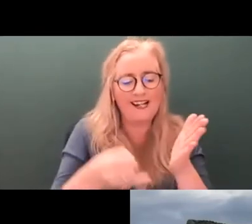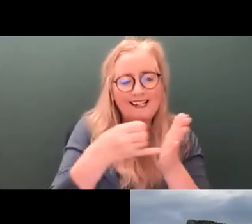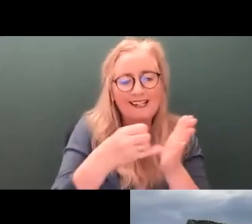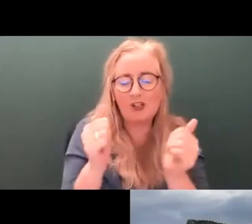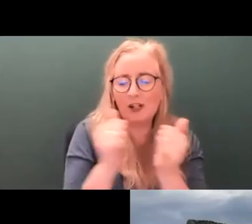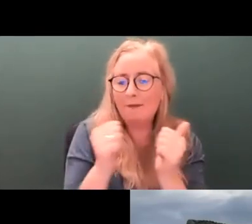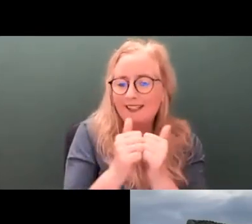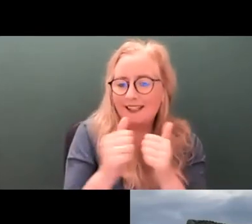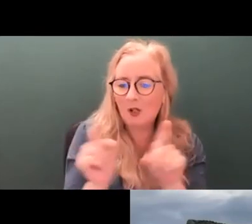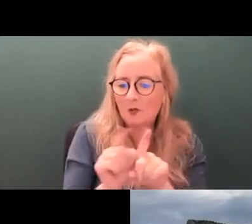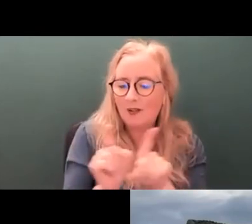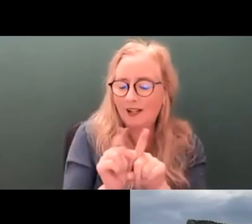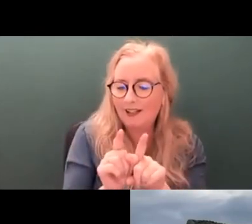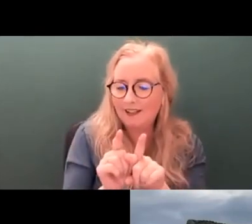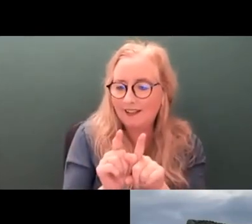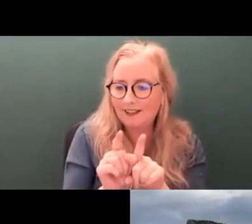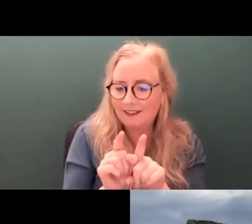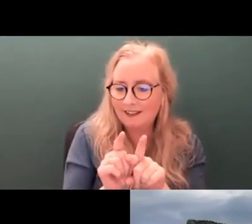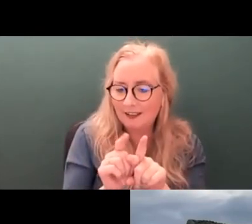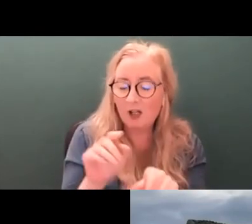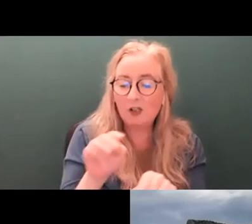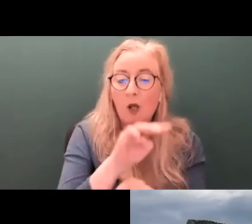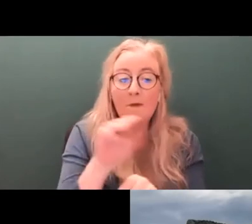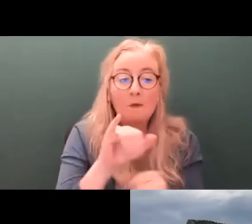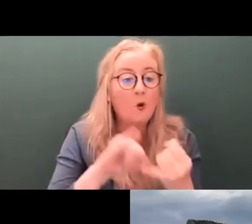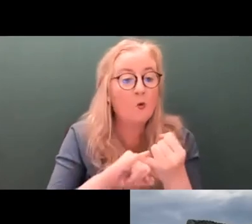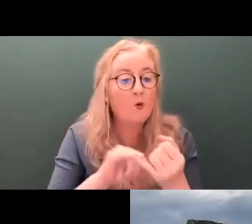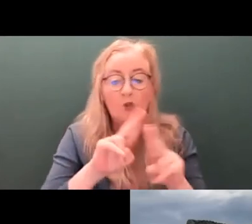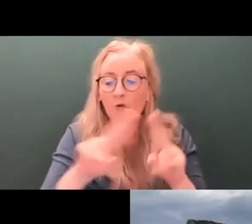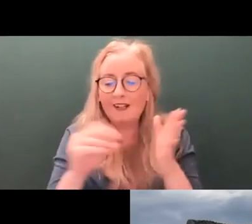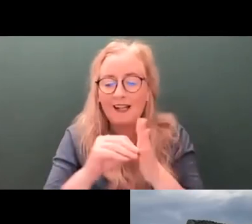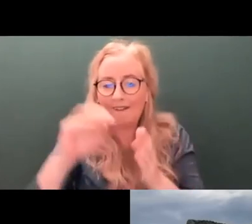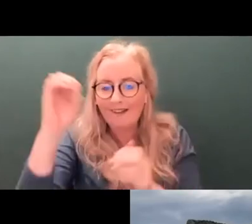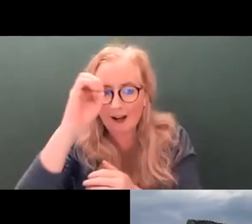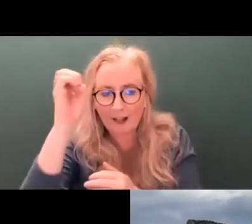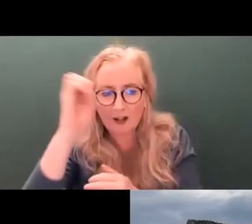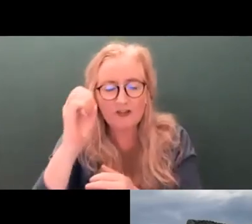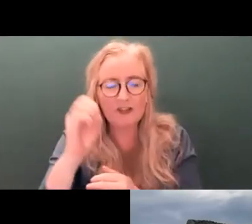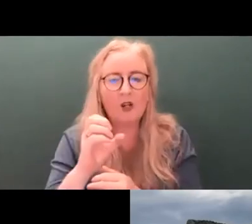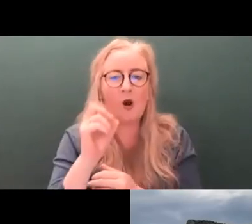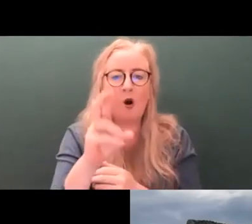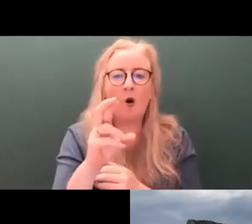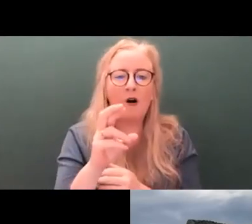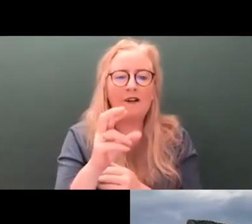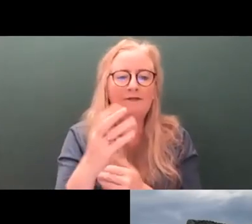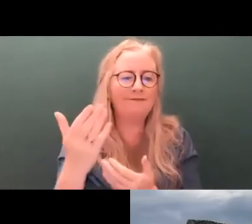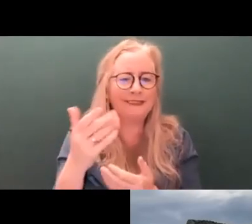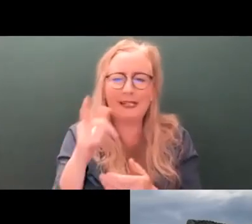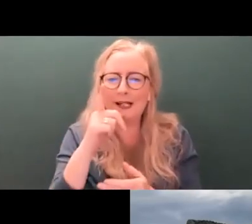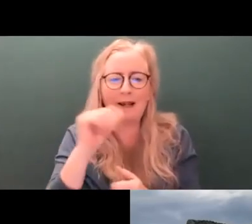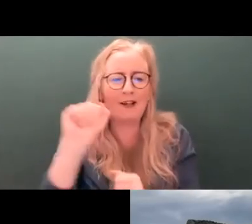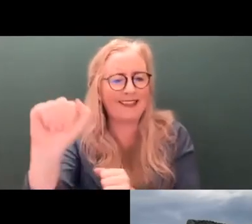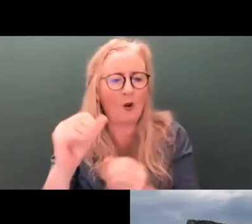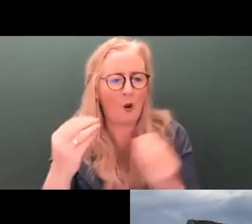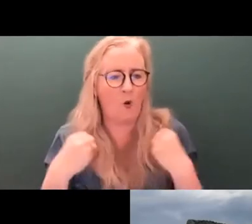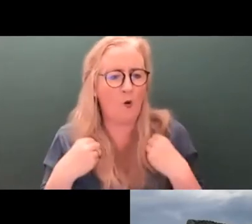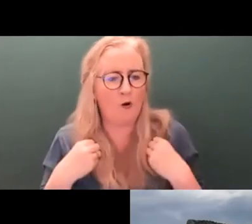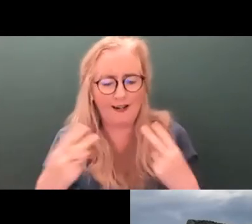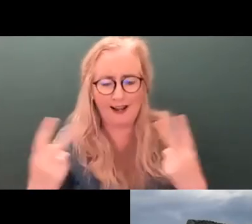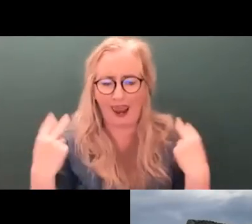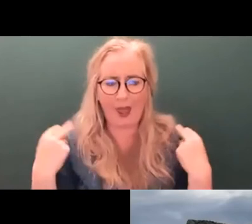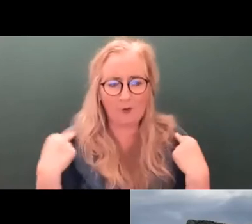And people who don't have English or might be just speaking in Arabic or whatever, people will will